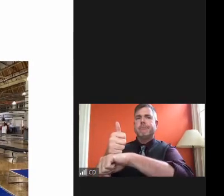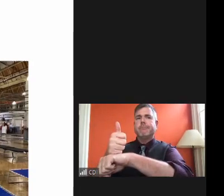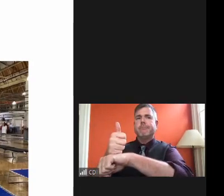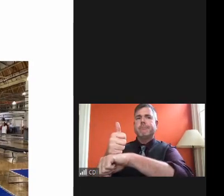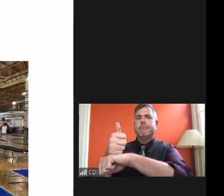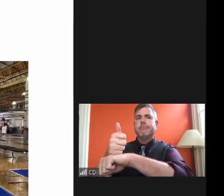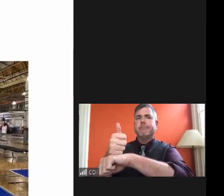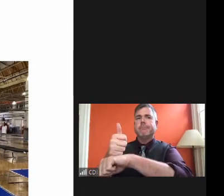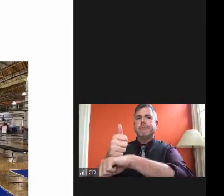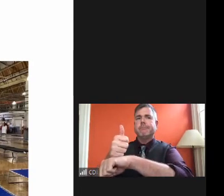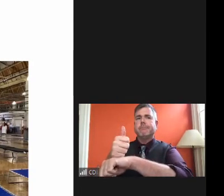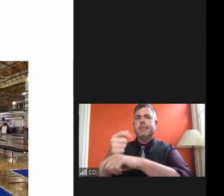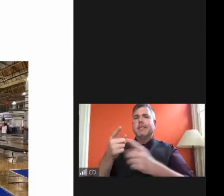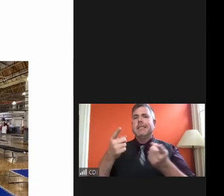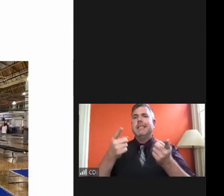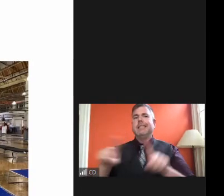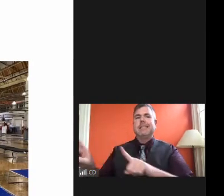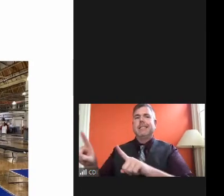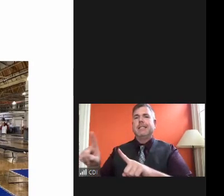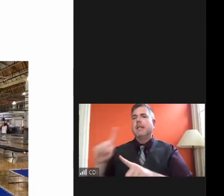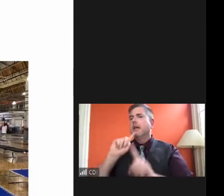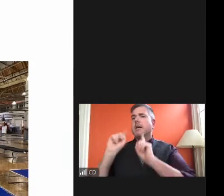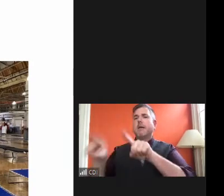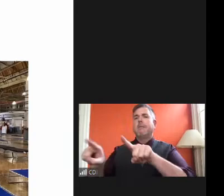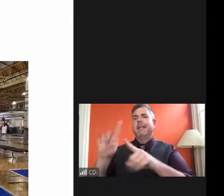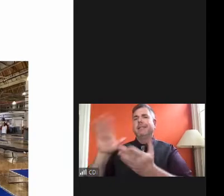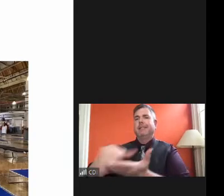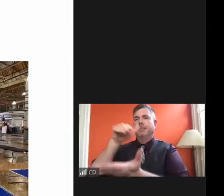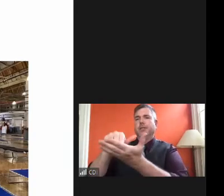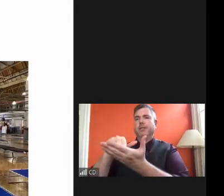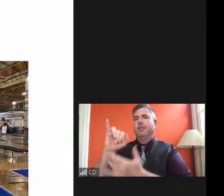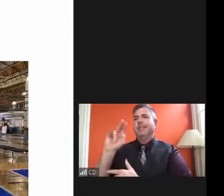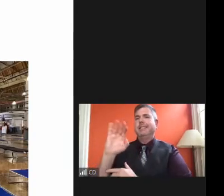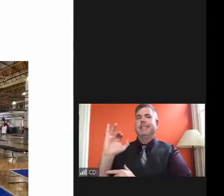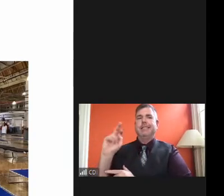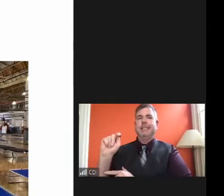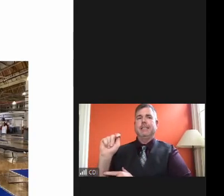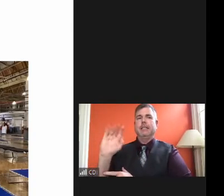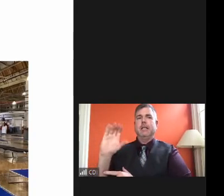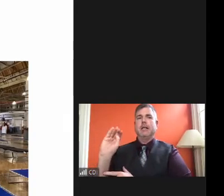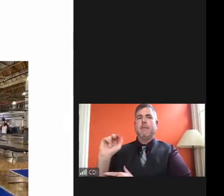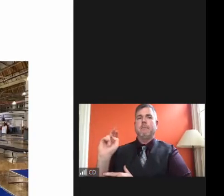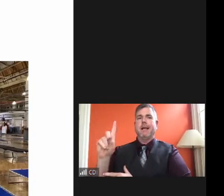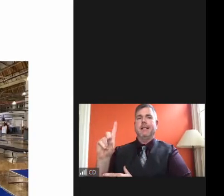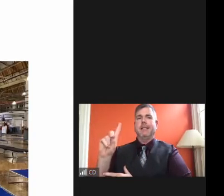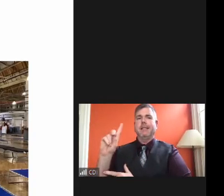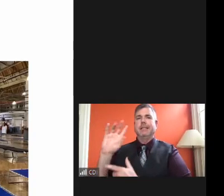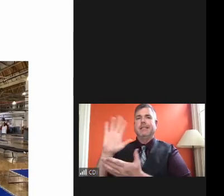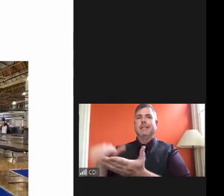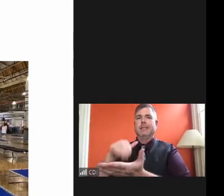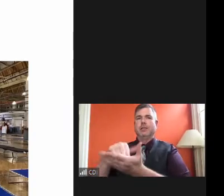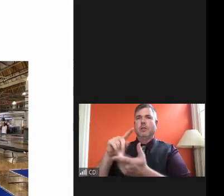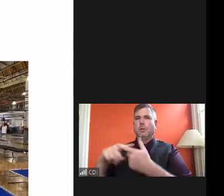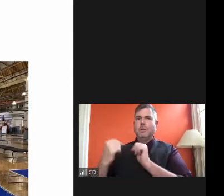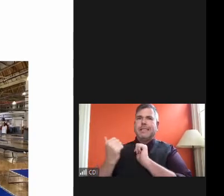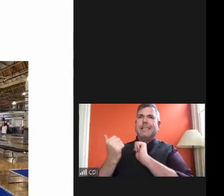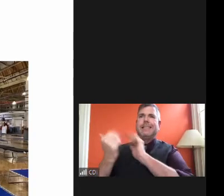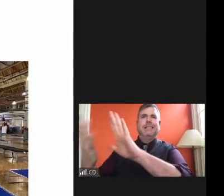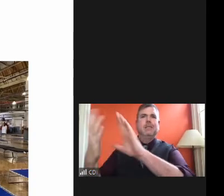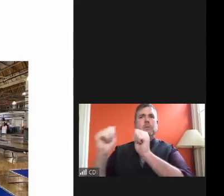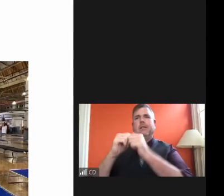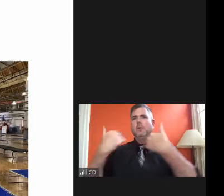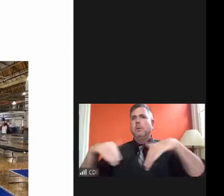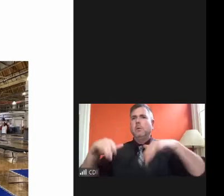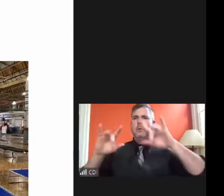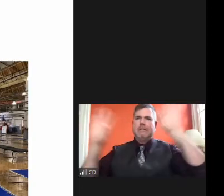disaster response infrastructure that would be needed to manage this complex outbreak that was essentially out of control. In addition, we